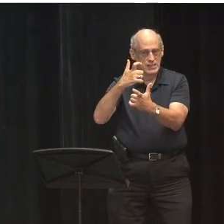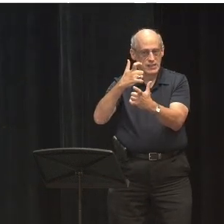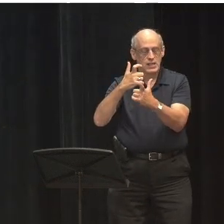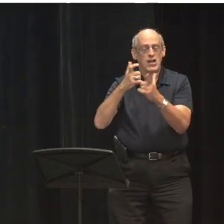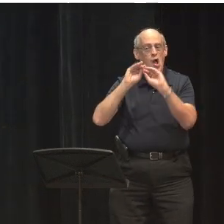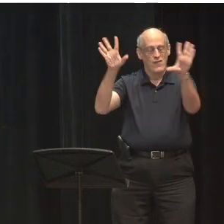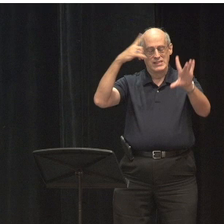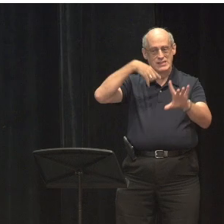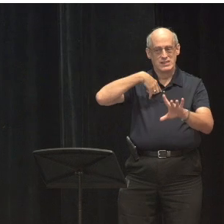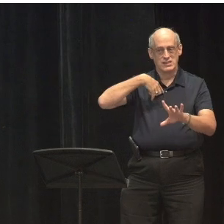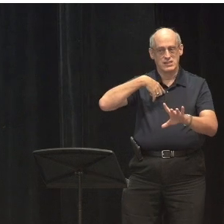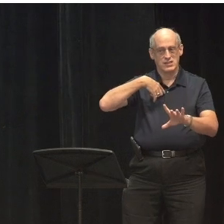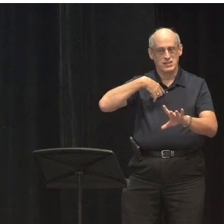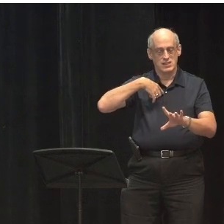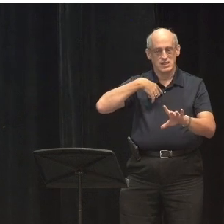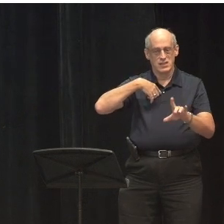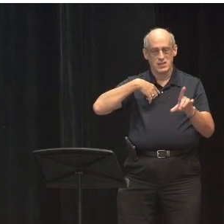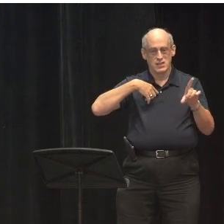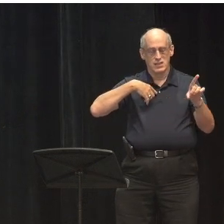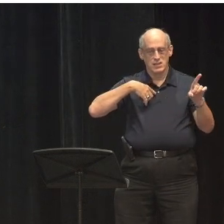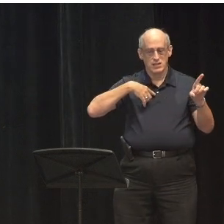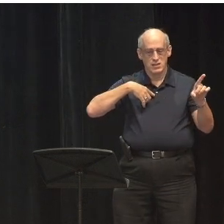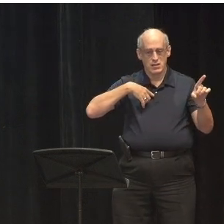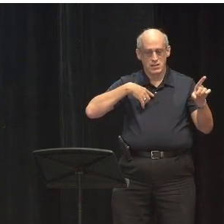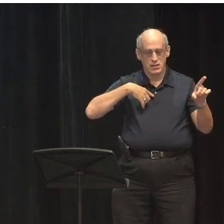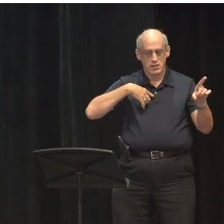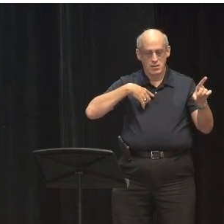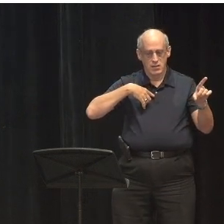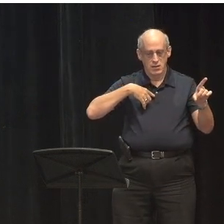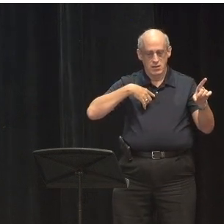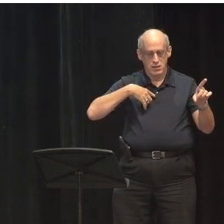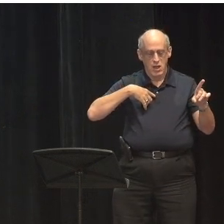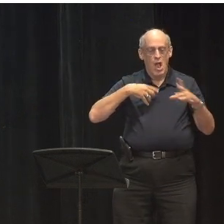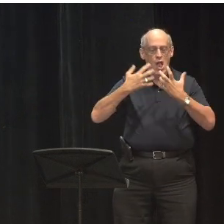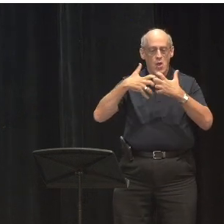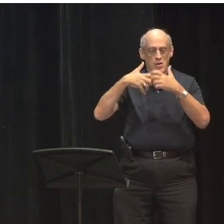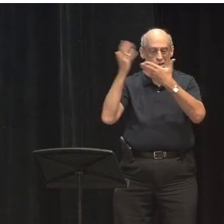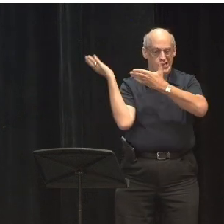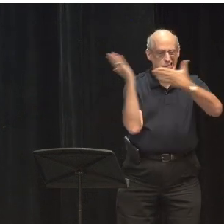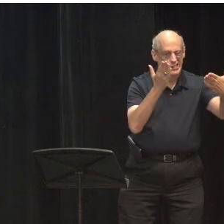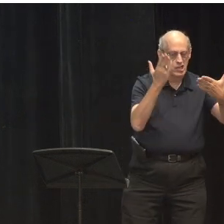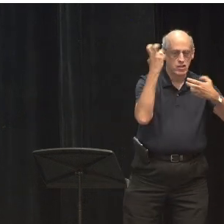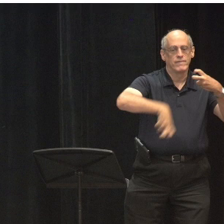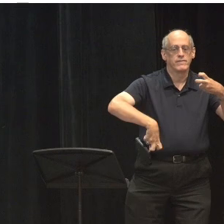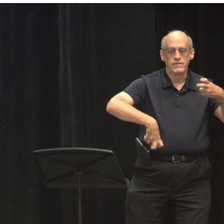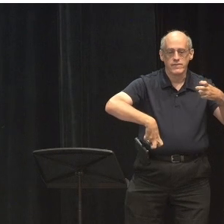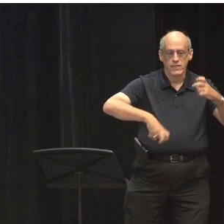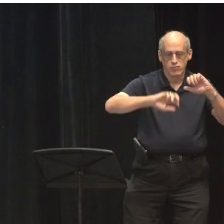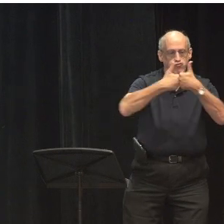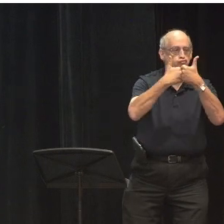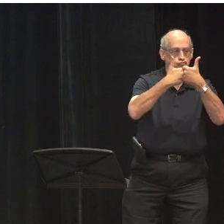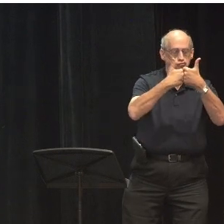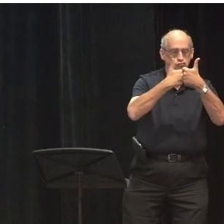to me that while that might be the case, it is difficult to get machinery in, and that if you have